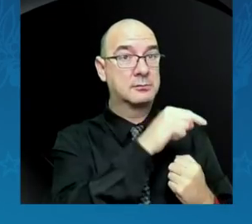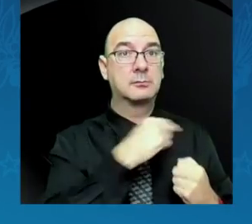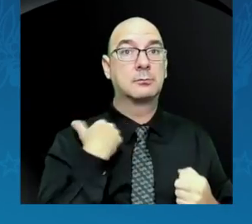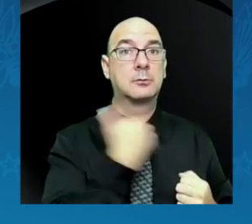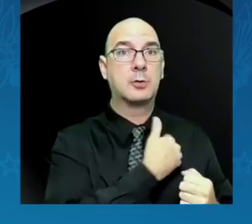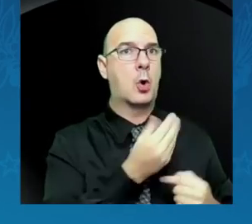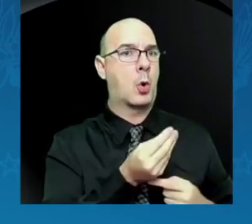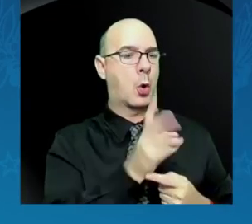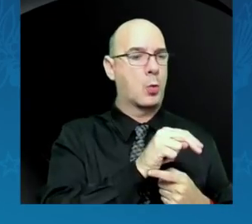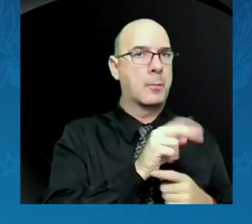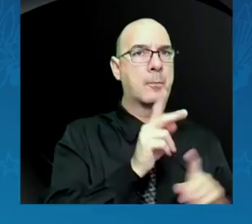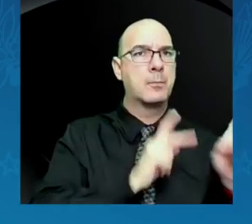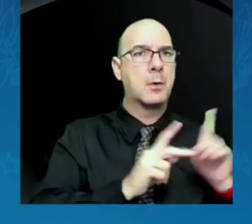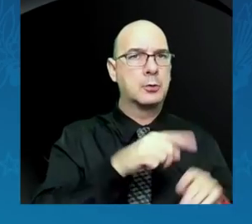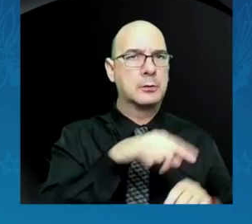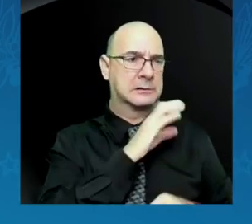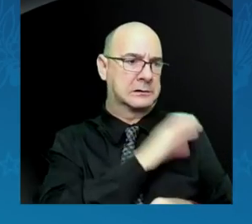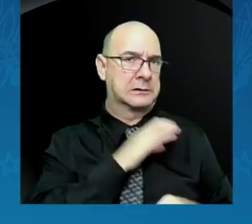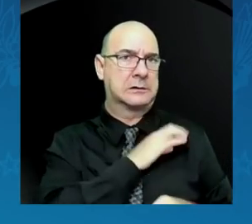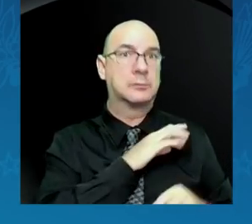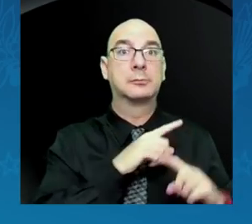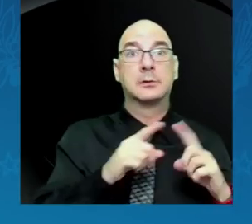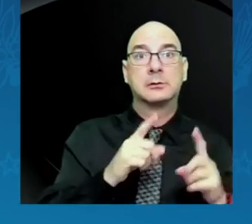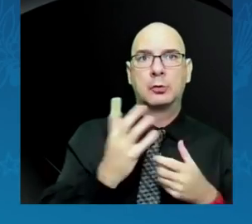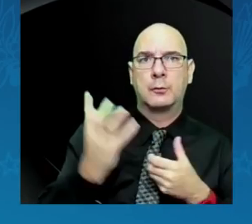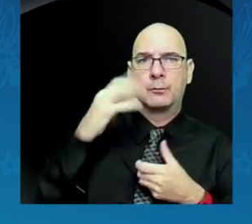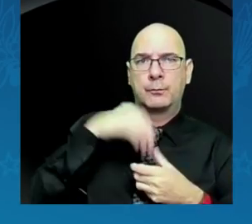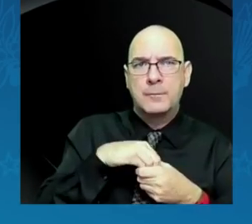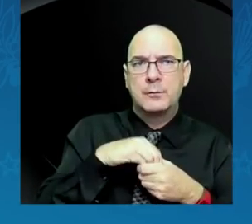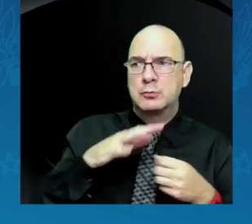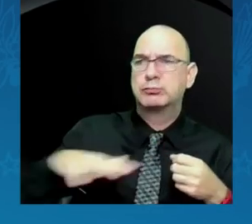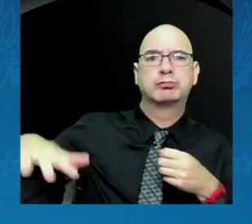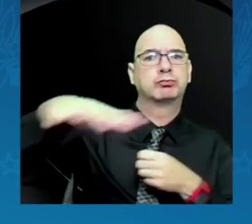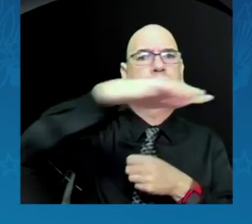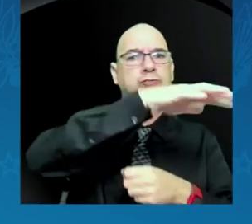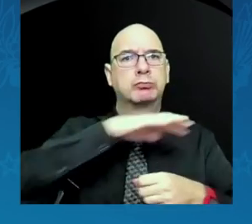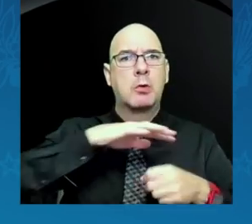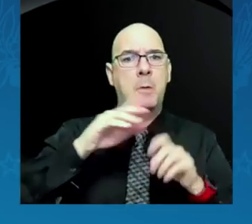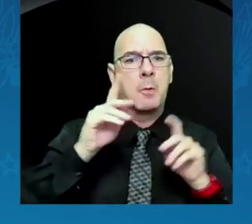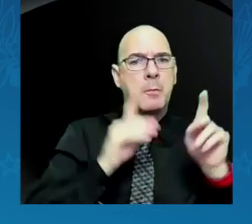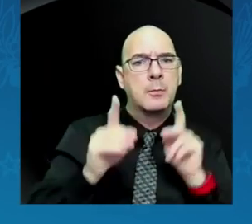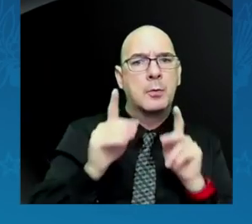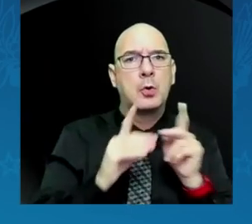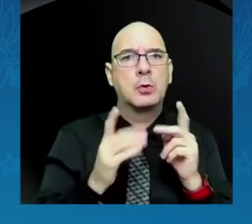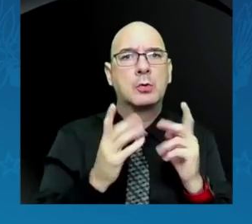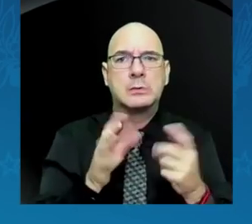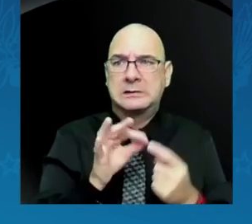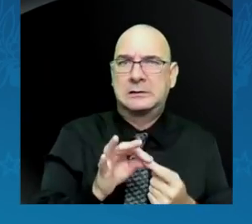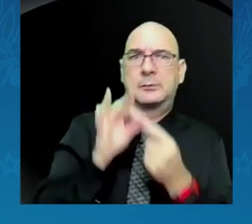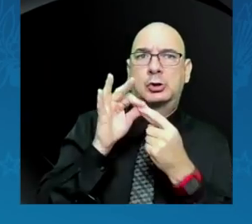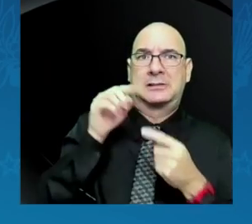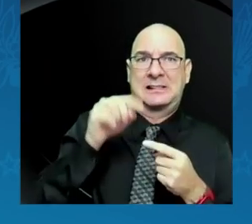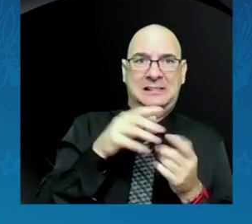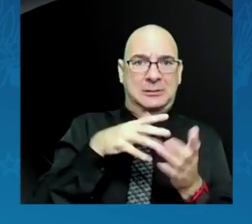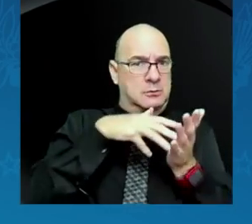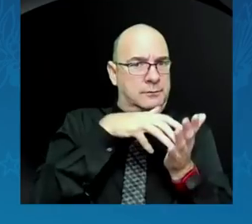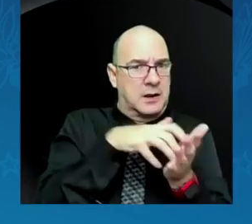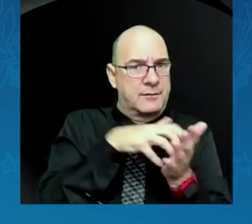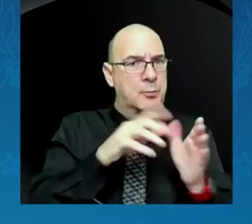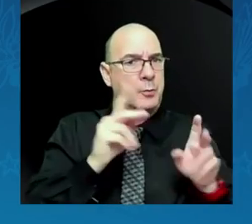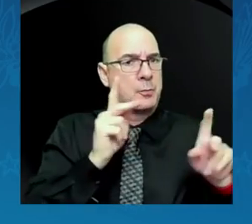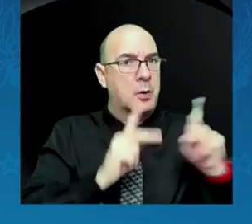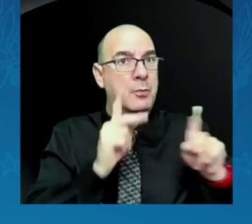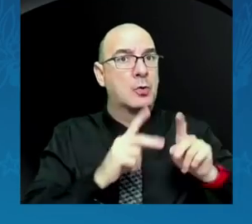our friends around the globe, and in particular, those that are most vulnerable and most in need. You'll recall yesterday, one of the